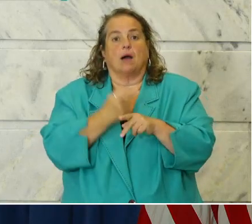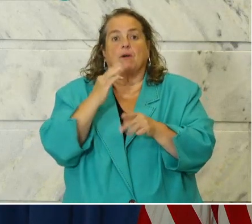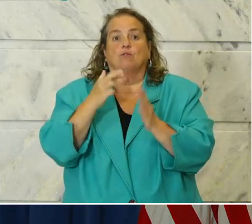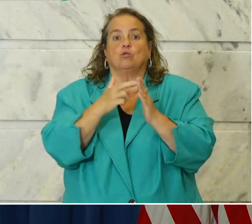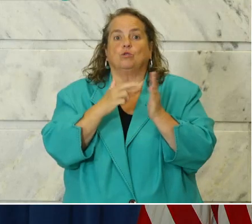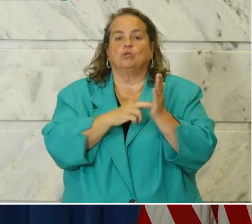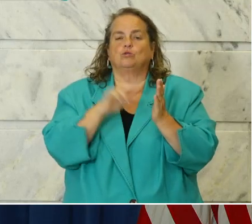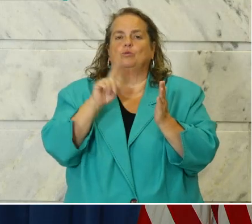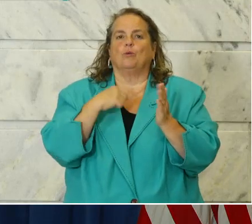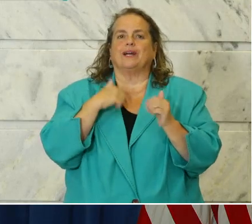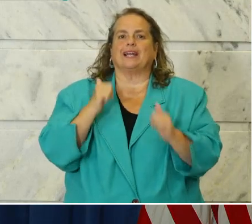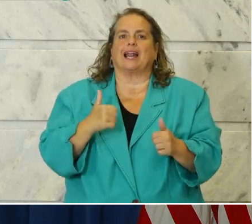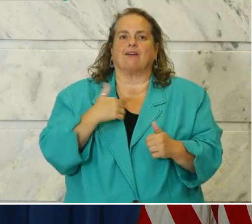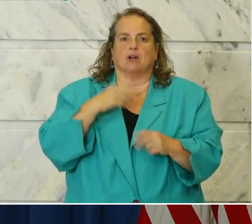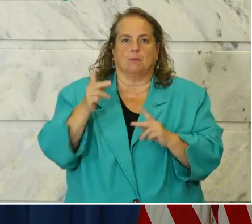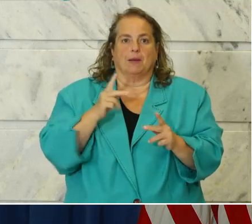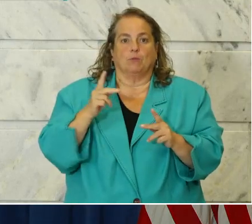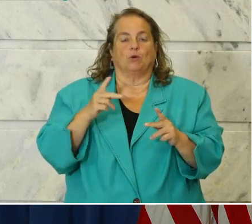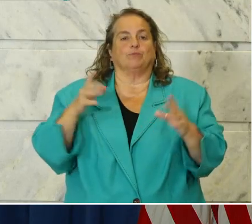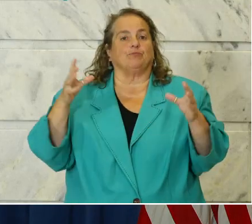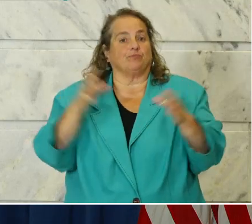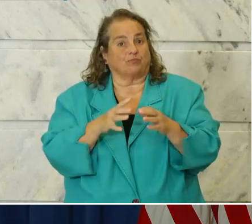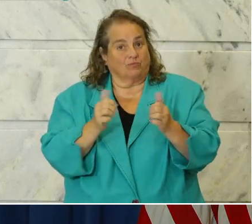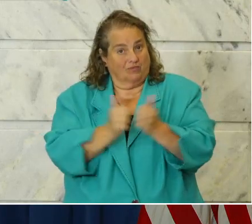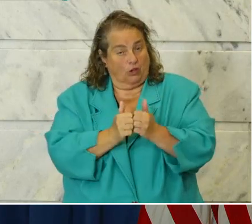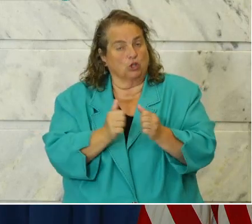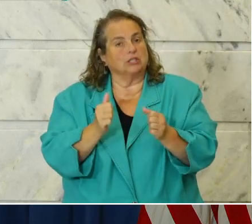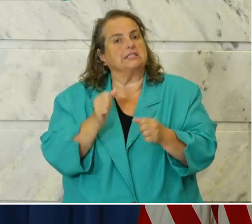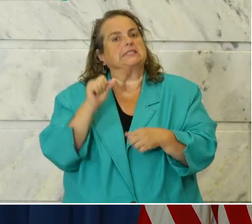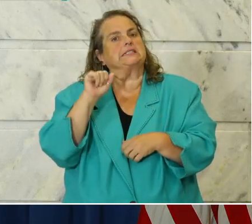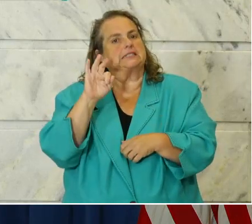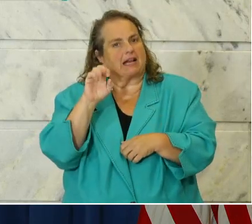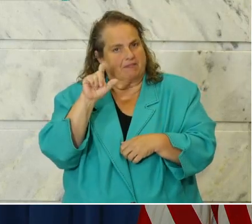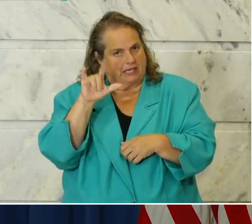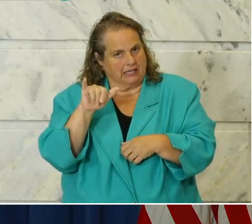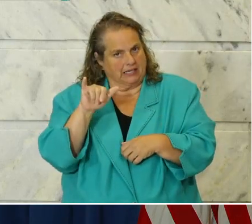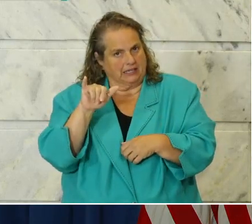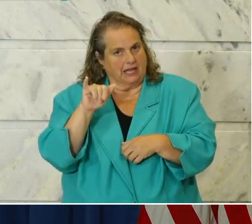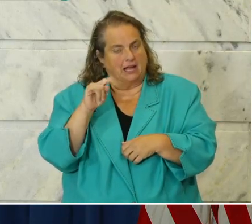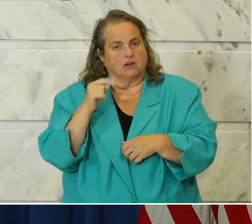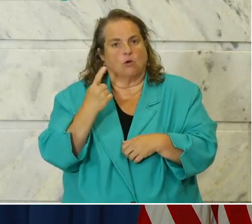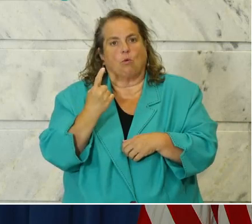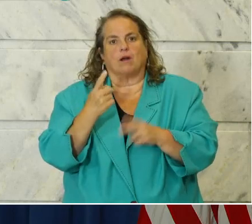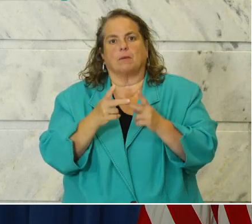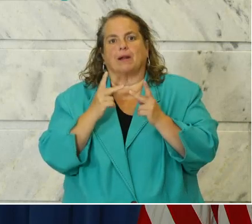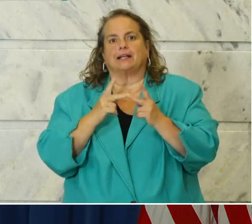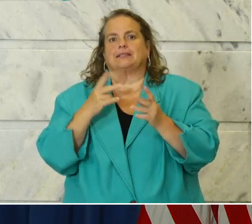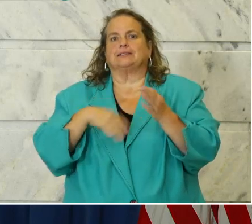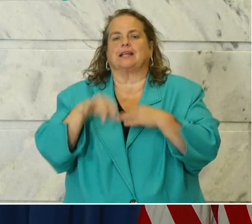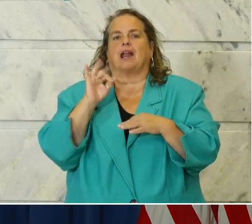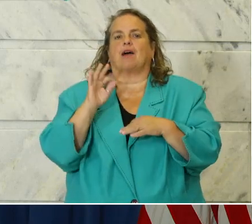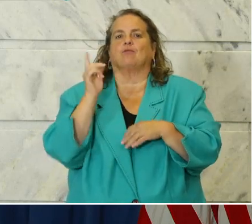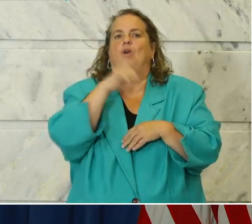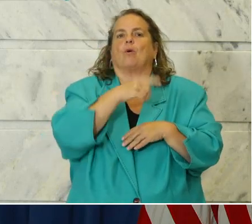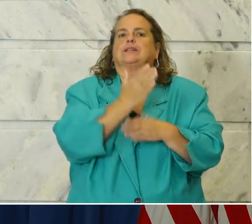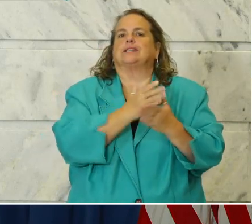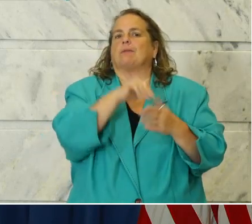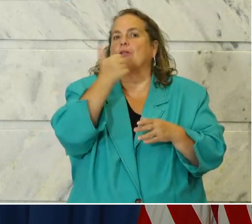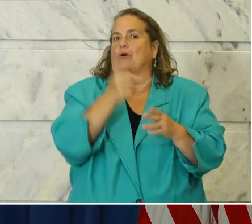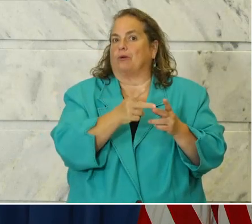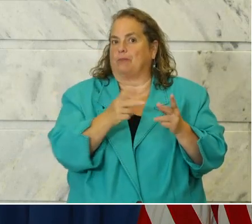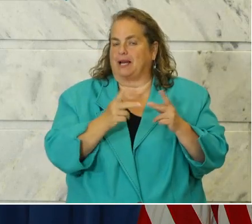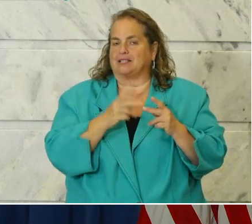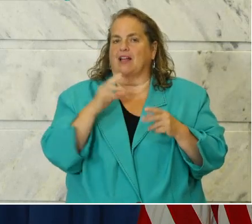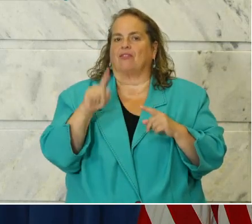we can have people coming together safely at one of those places instead of gathering somewhere else. And then